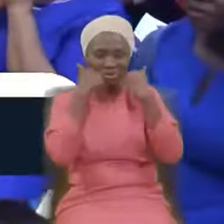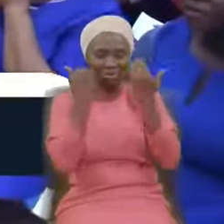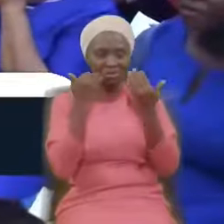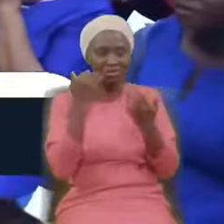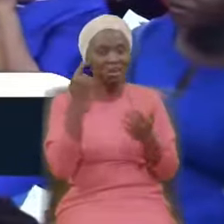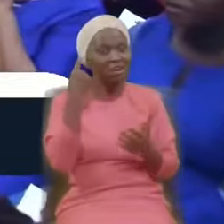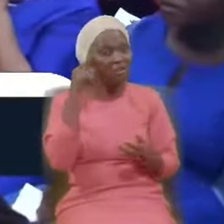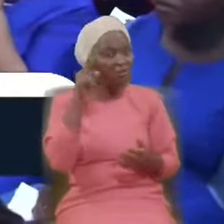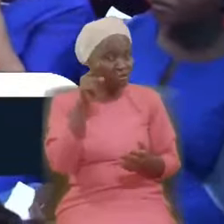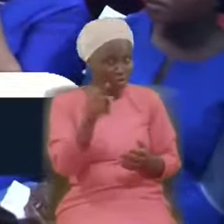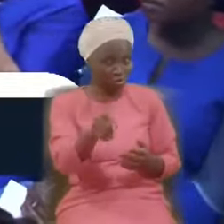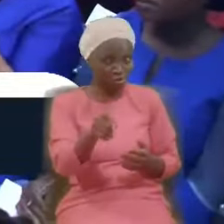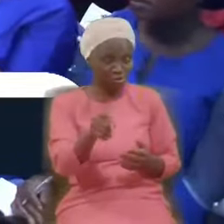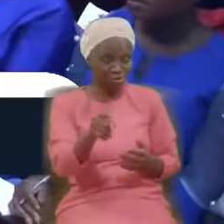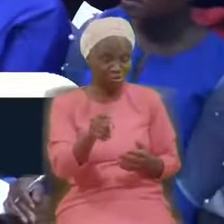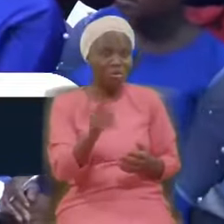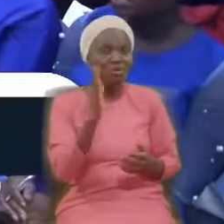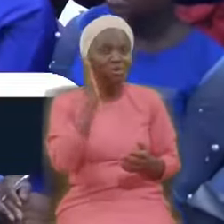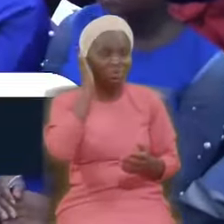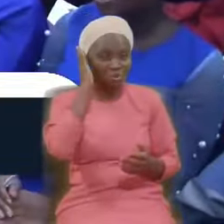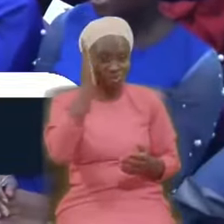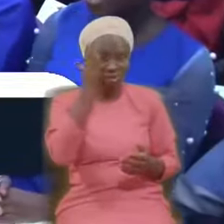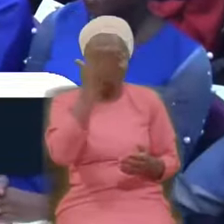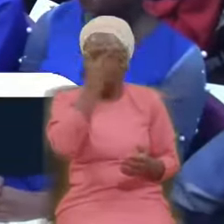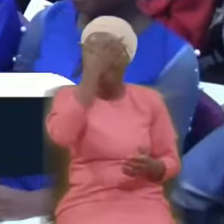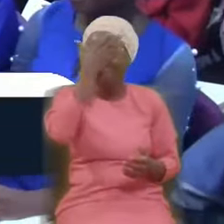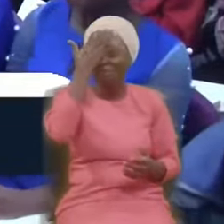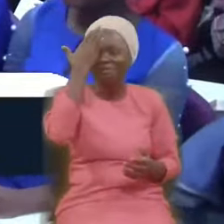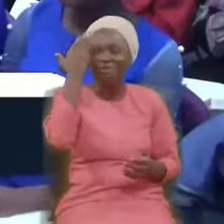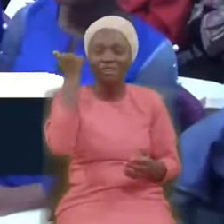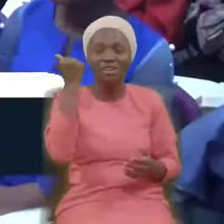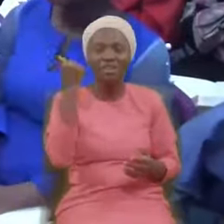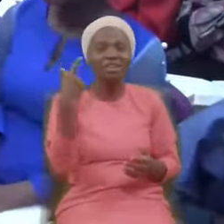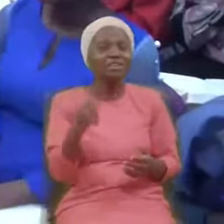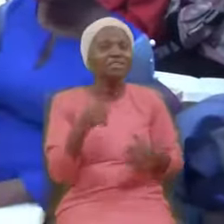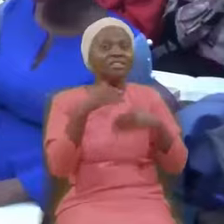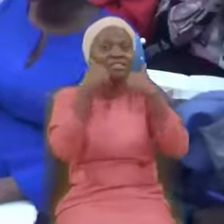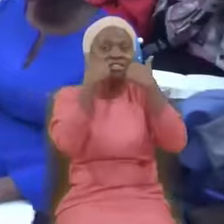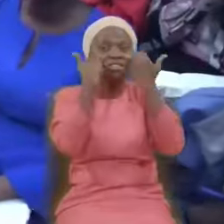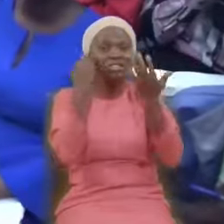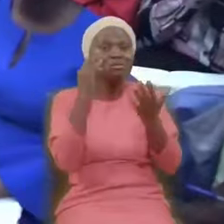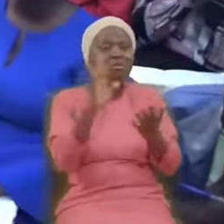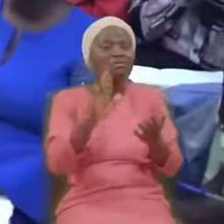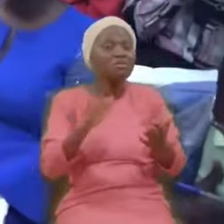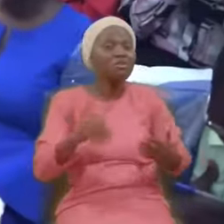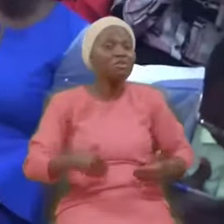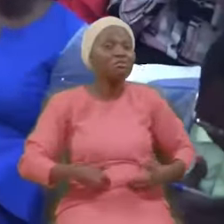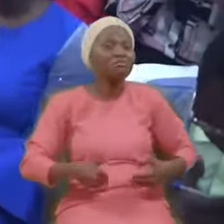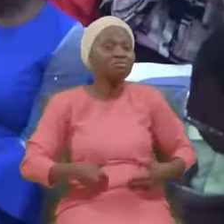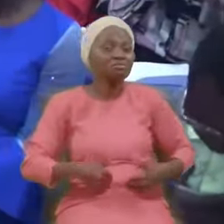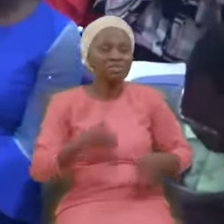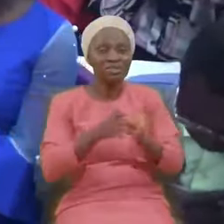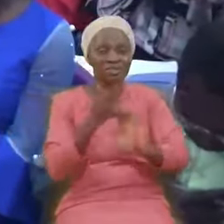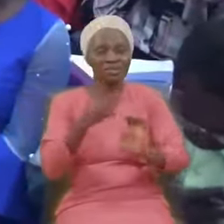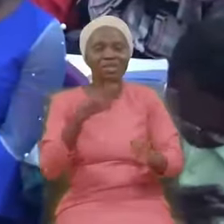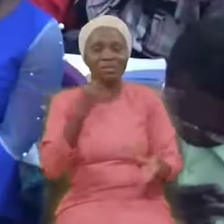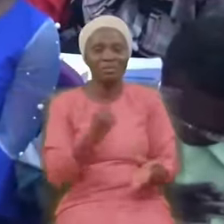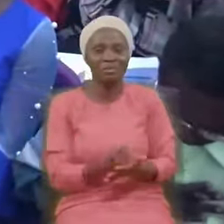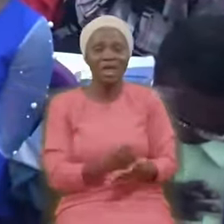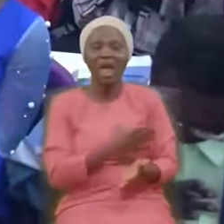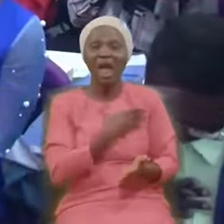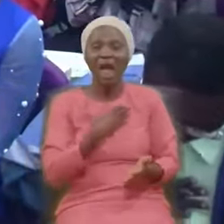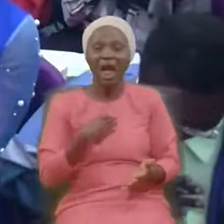thou shalt forget the shame of thy youth, and shalt